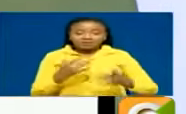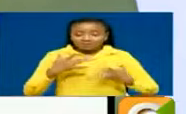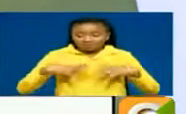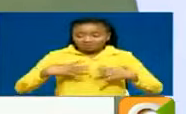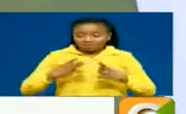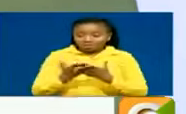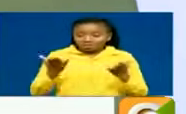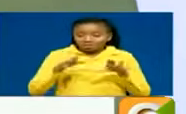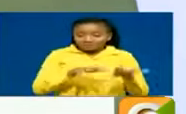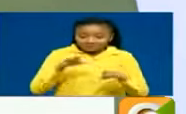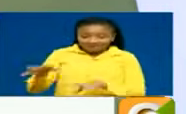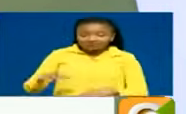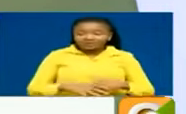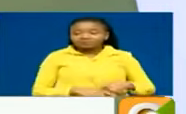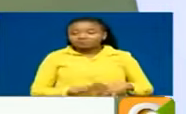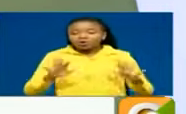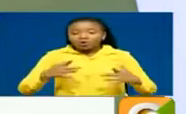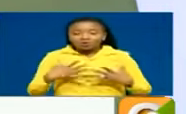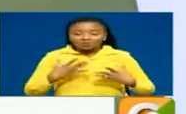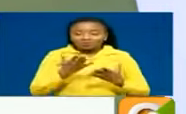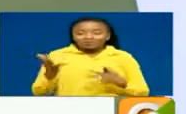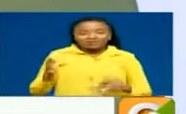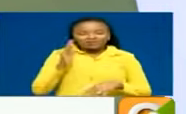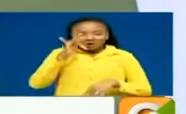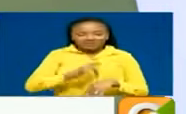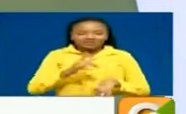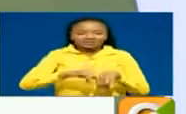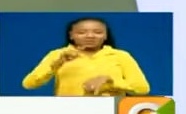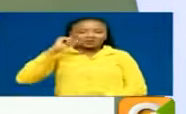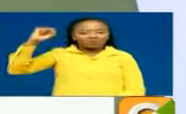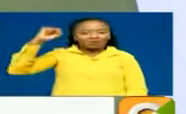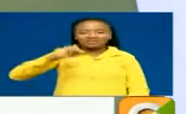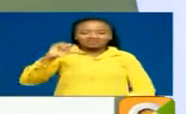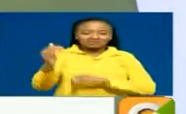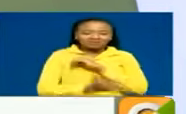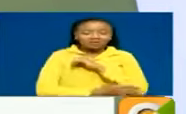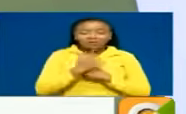if there are people who bear the brunt of bad politics, it is the young people in our nation.